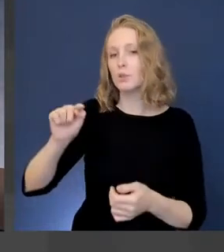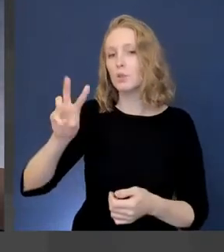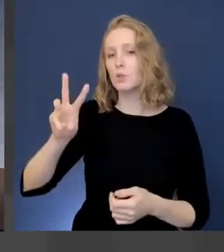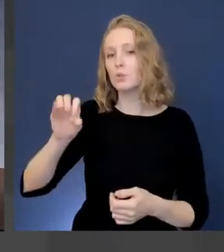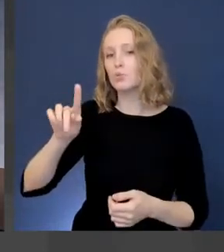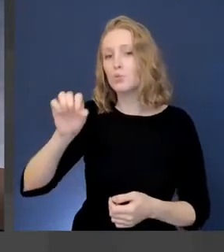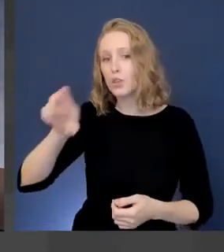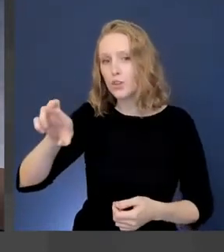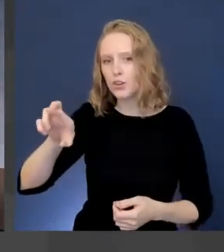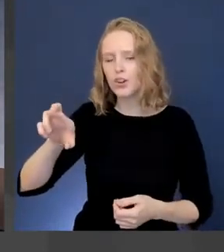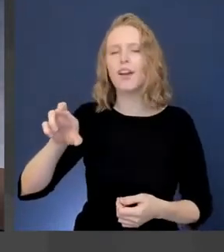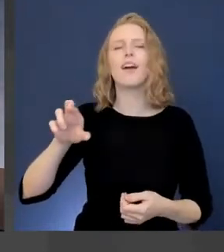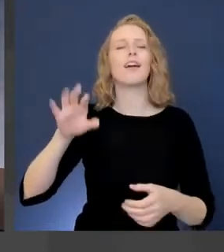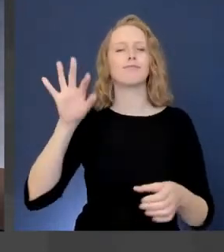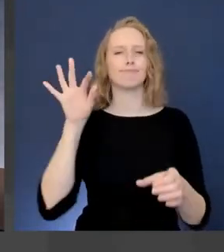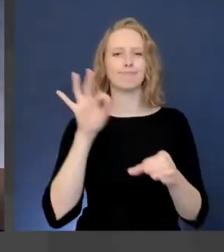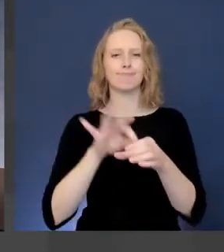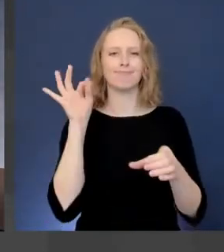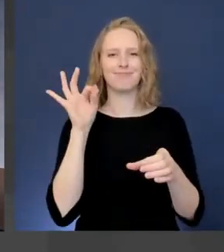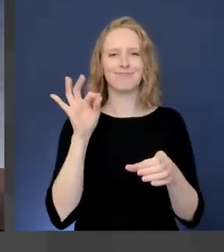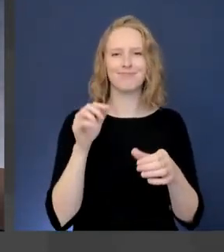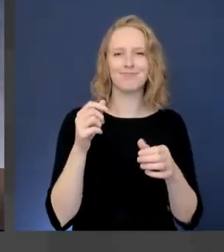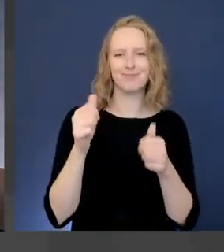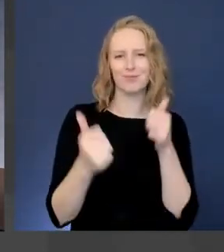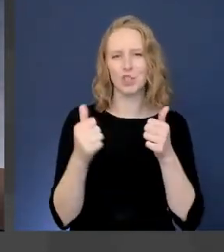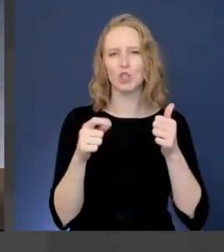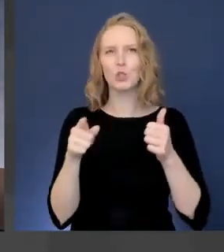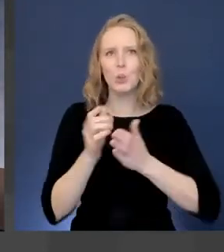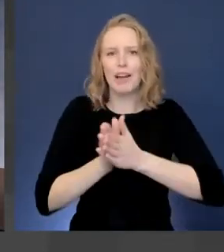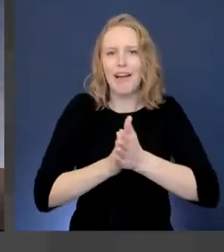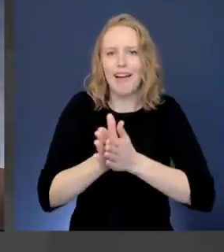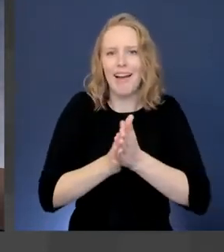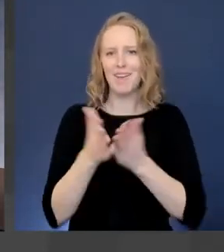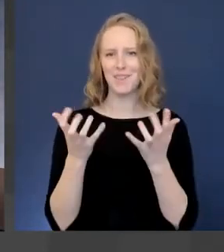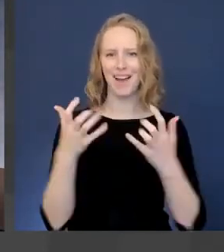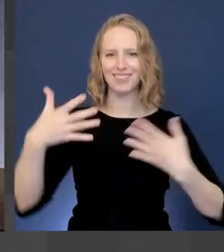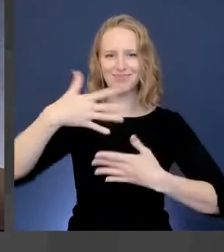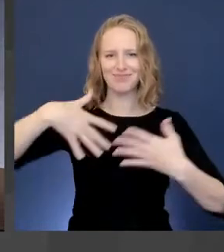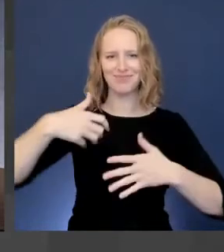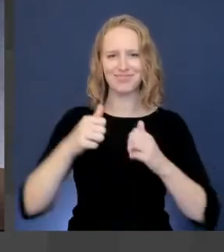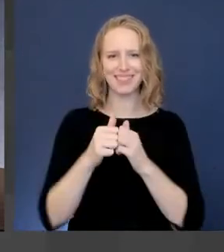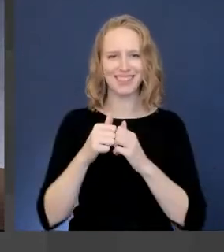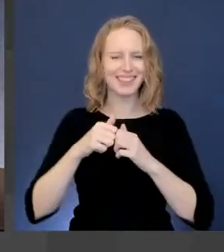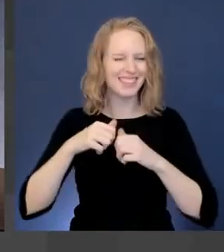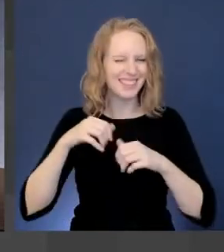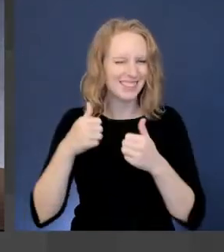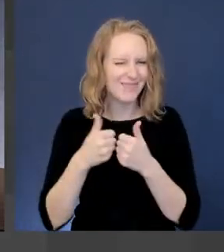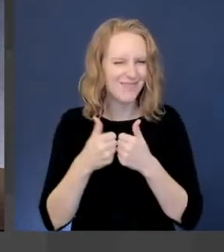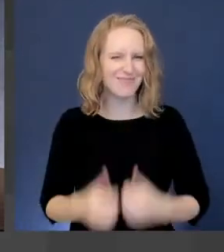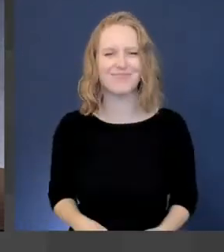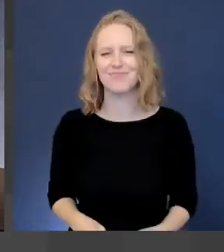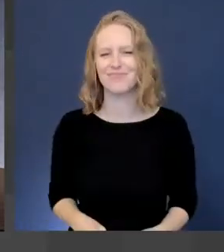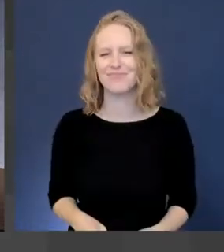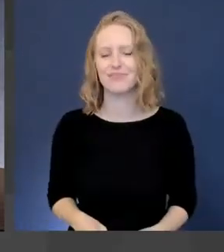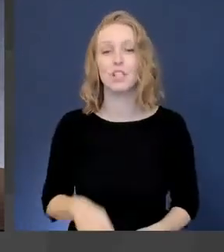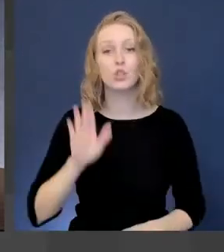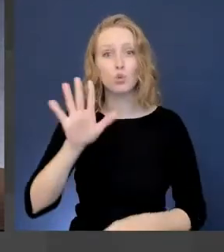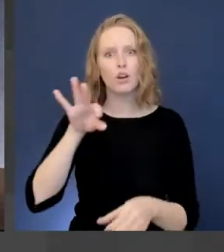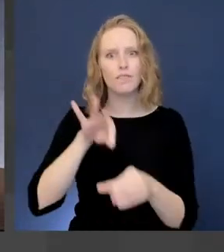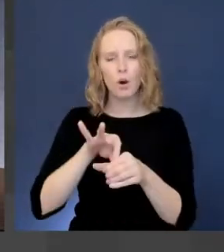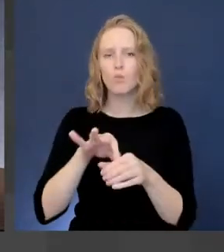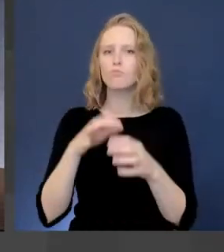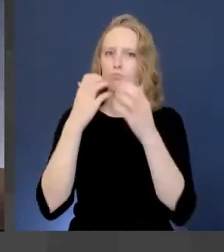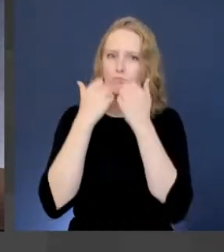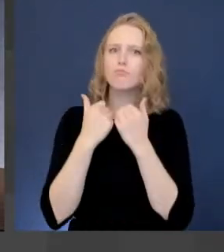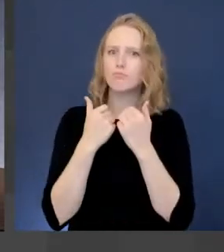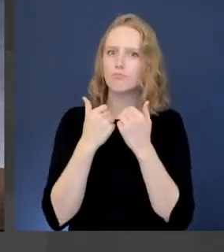just can't wait to spend your days and nights with in the game. Your vote really counts, so don't miss out on